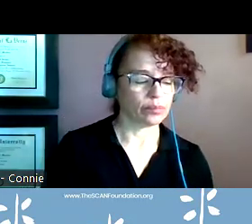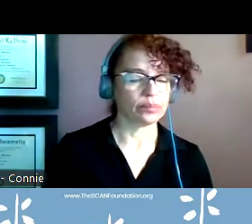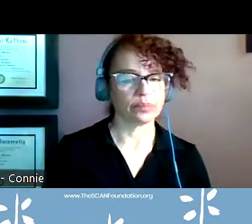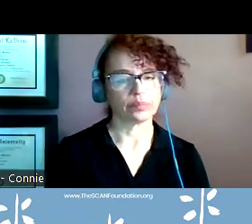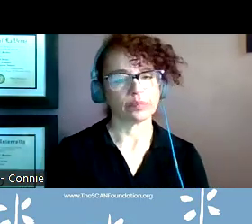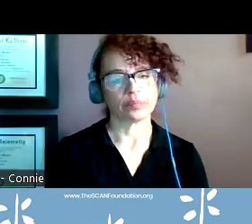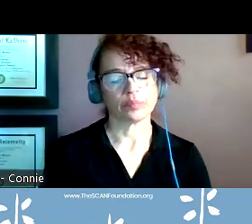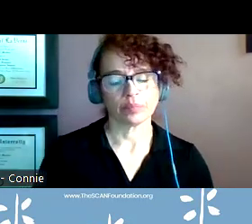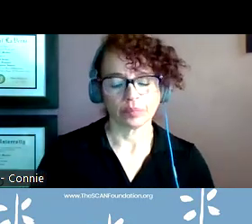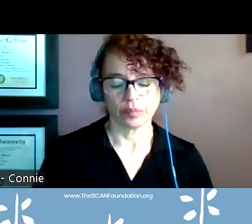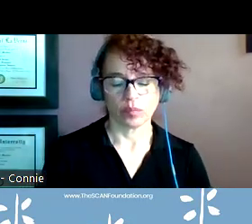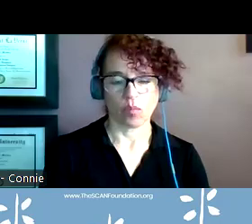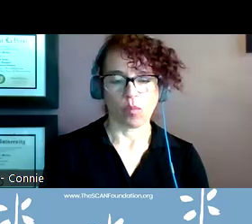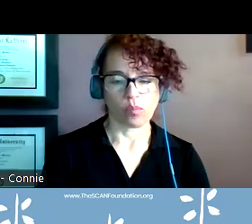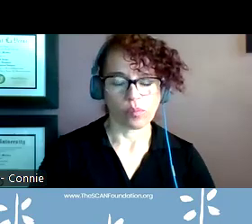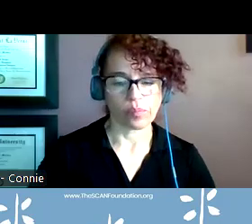Tabby. Stop.